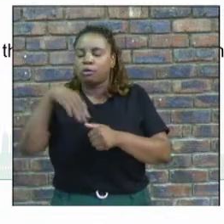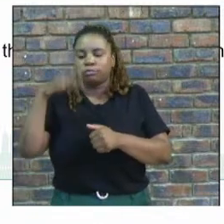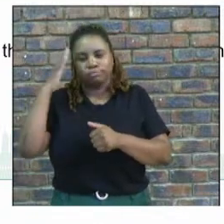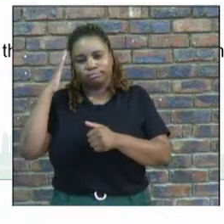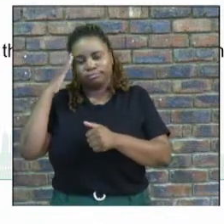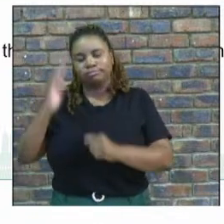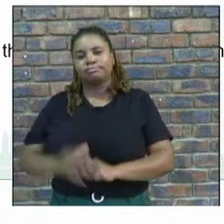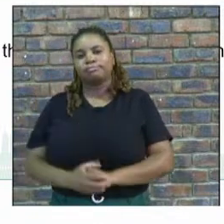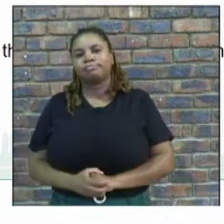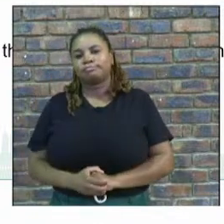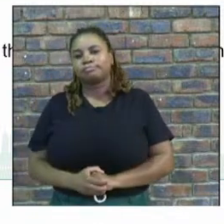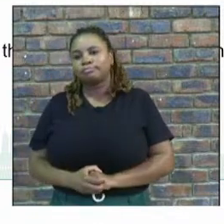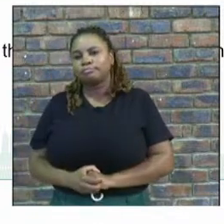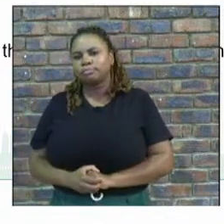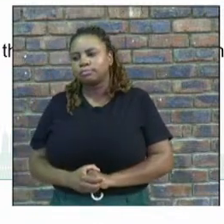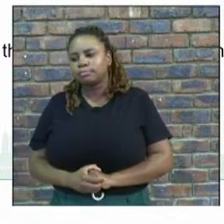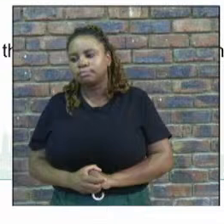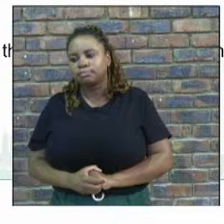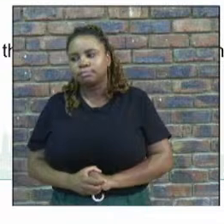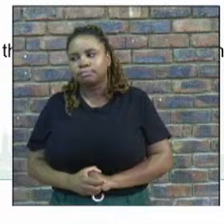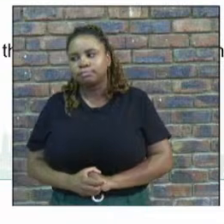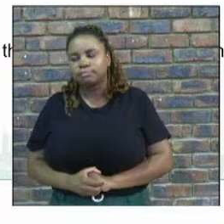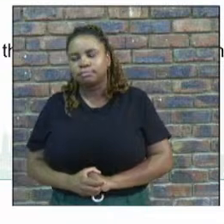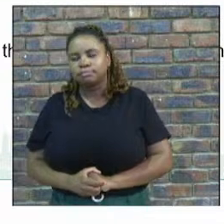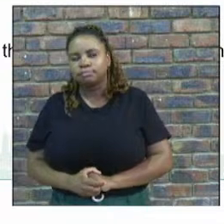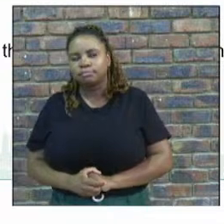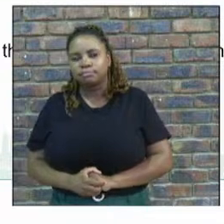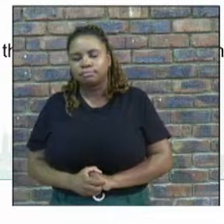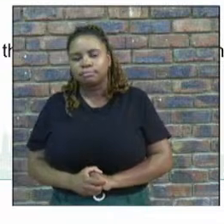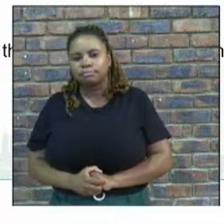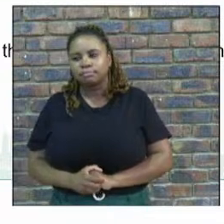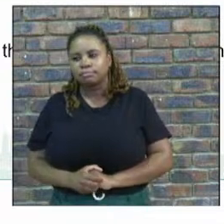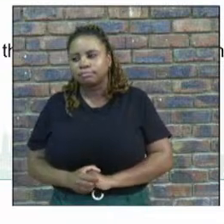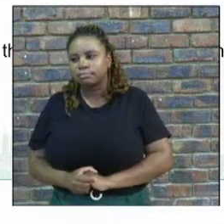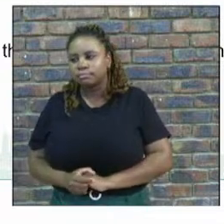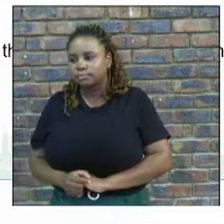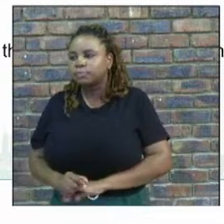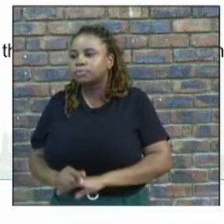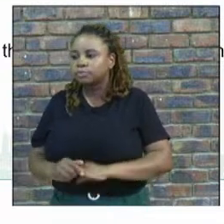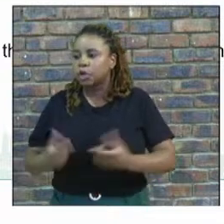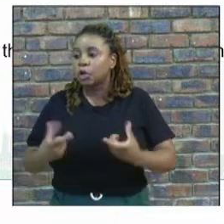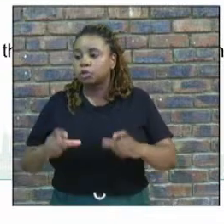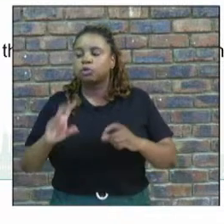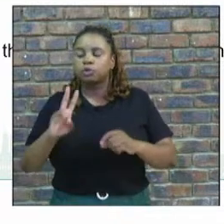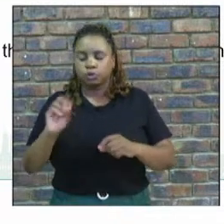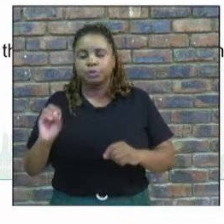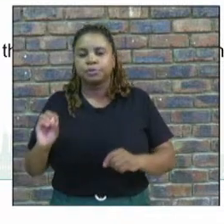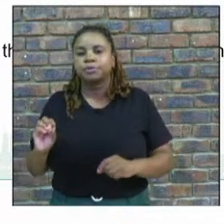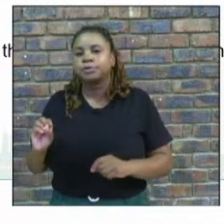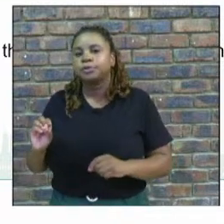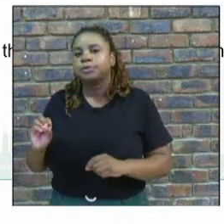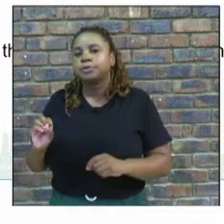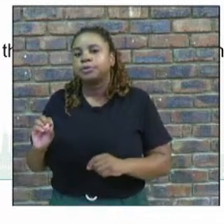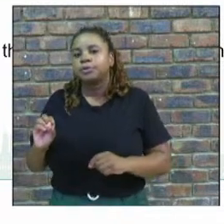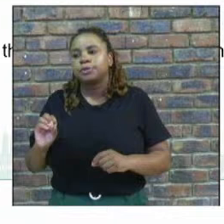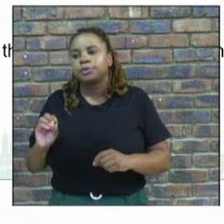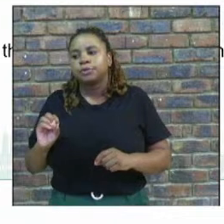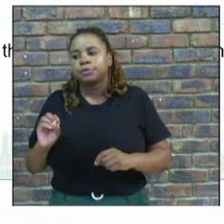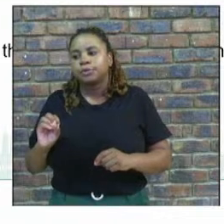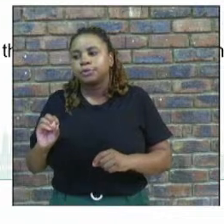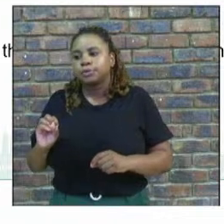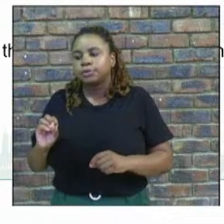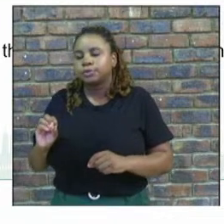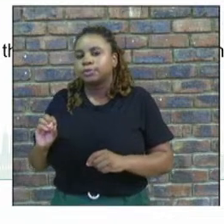it make also provision for yourself as an applicant to also consult within 14